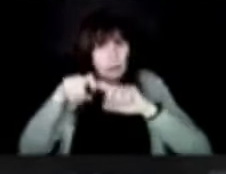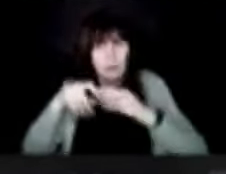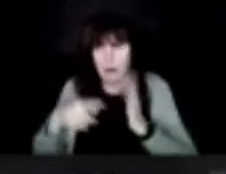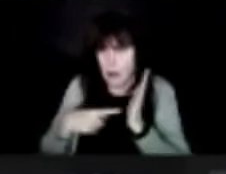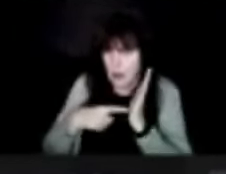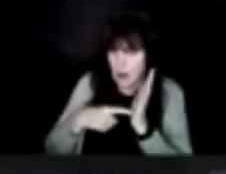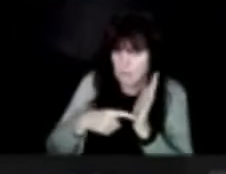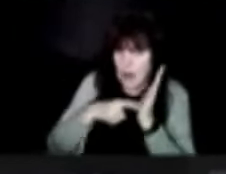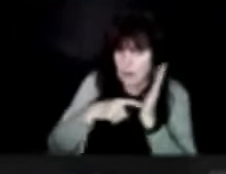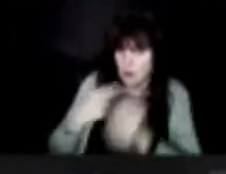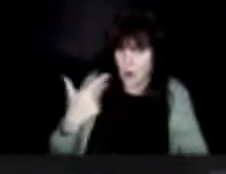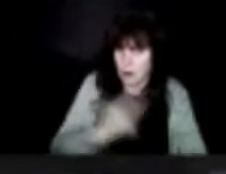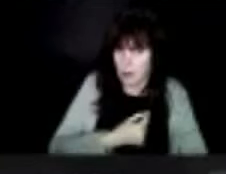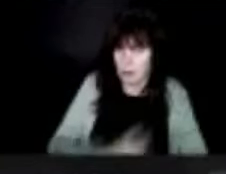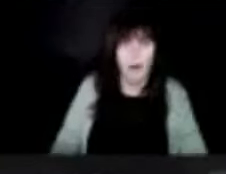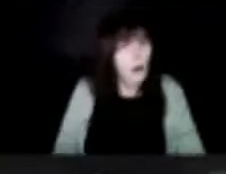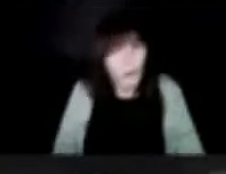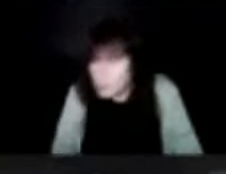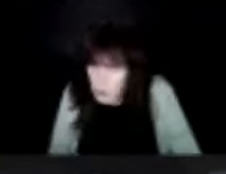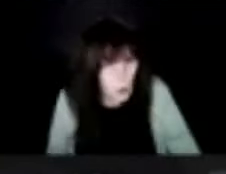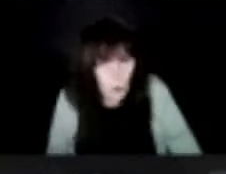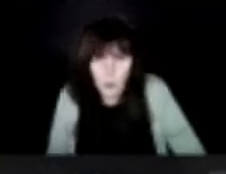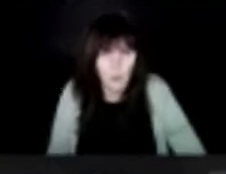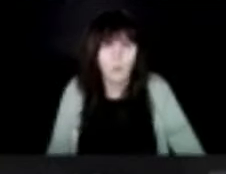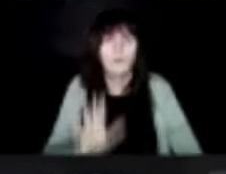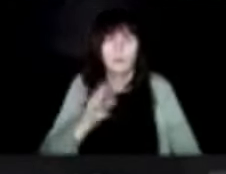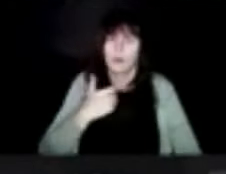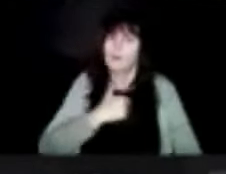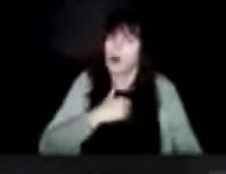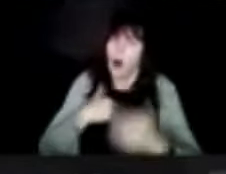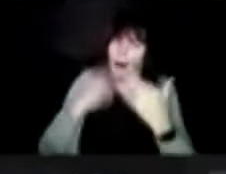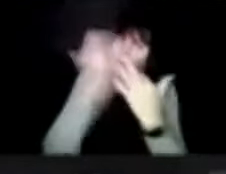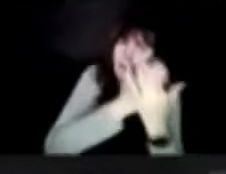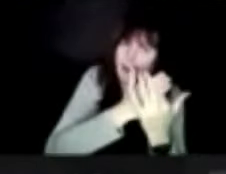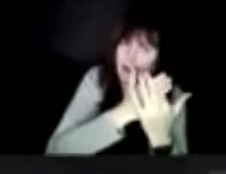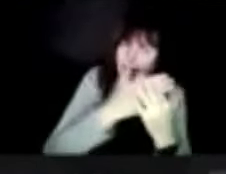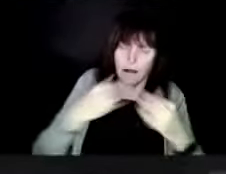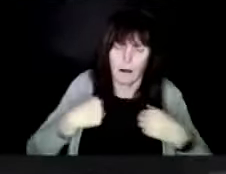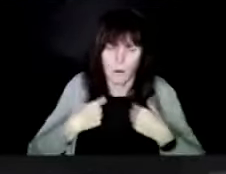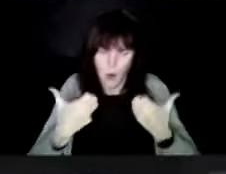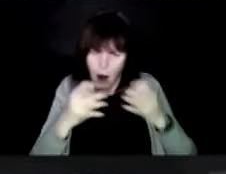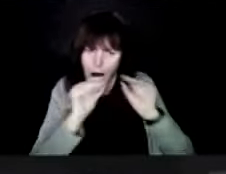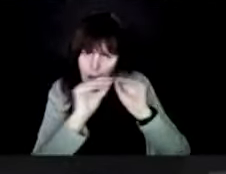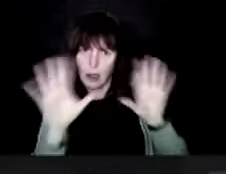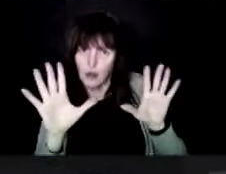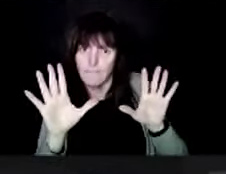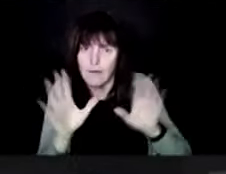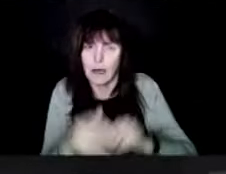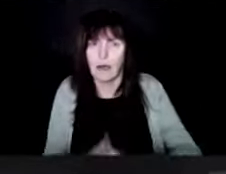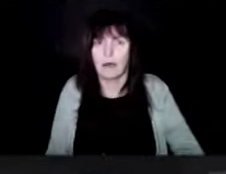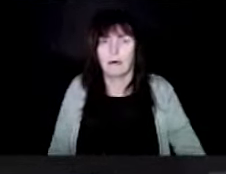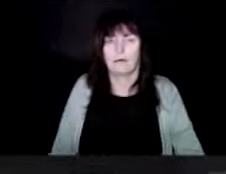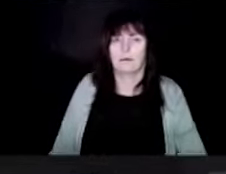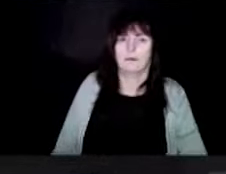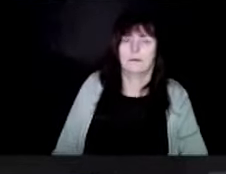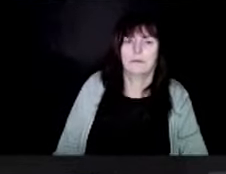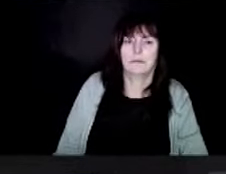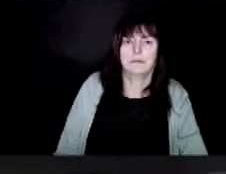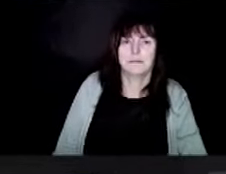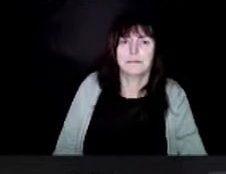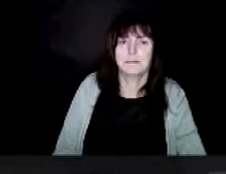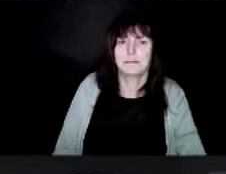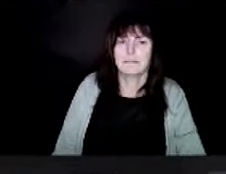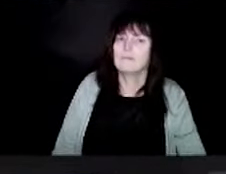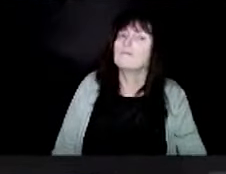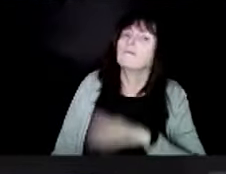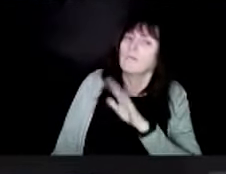interrupt you. Okay. Yeah. No. Well. That's no. Appreciate that. No. But just to follow up, then, just I think what you said yesterday